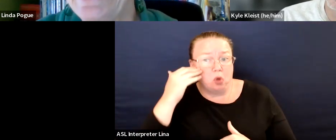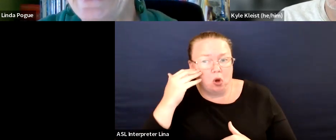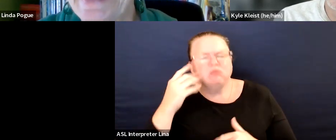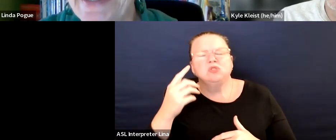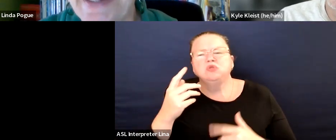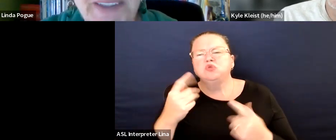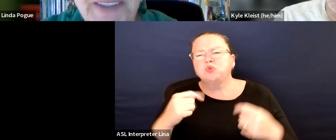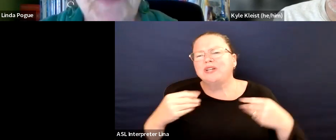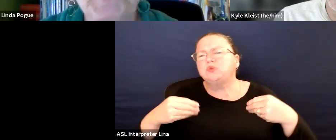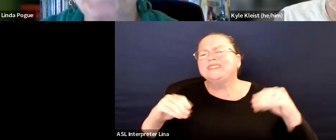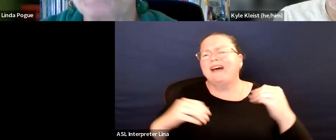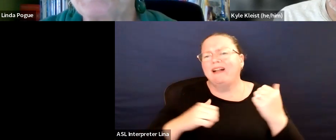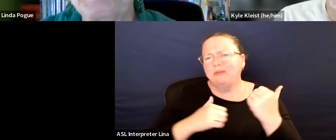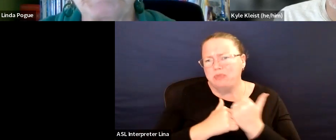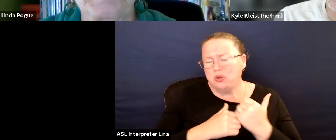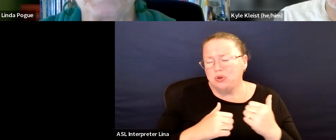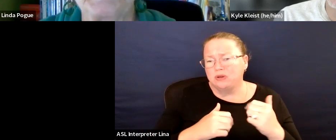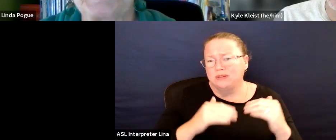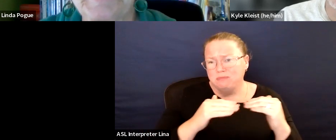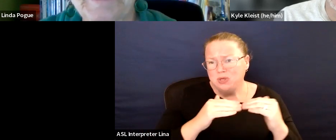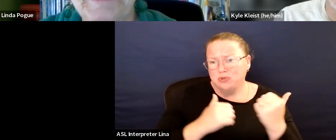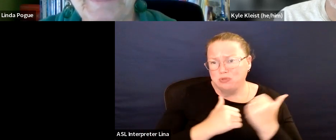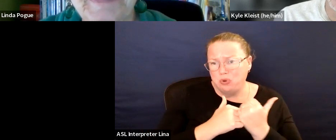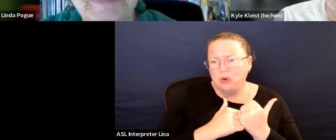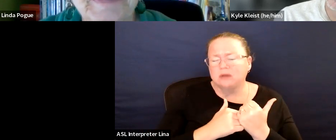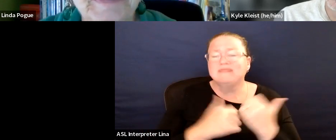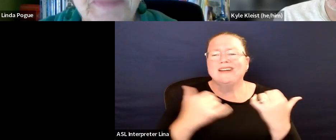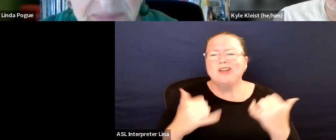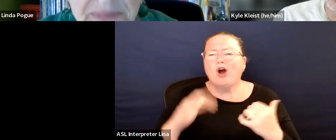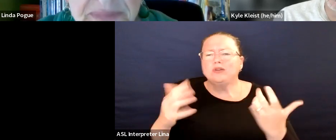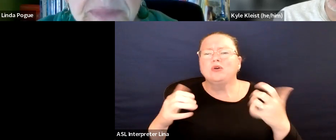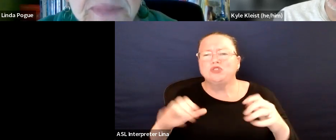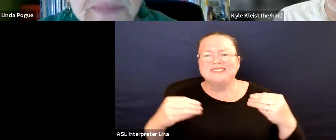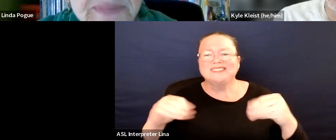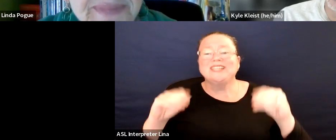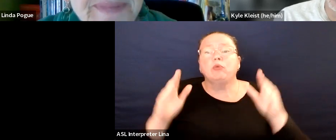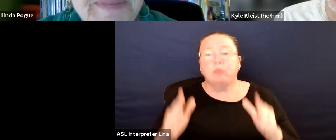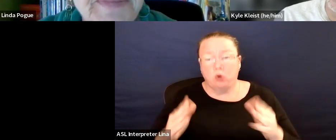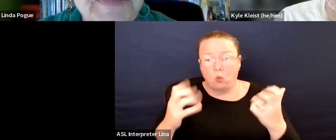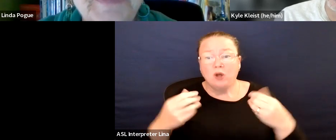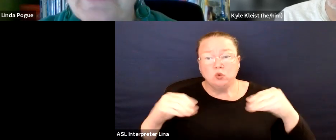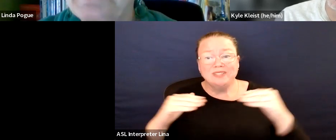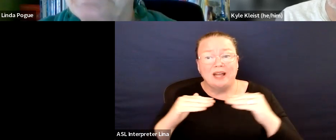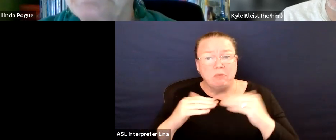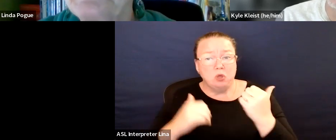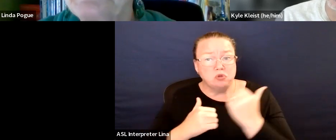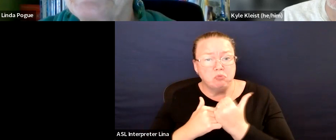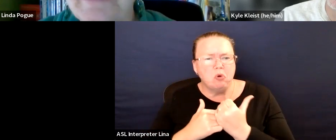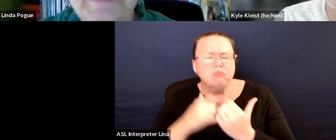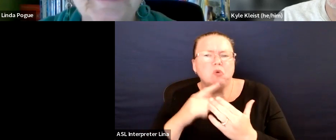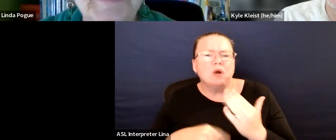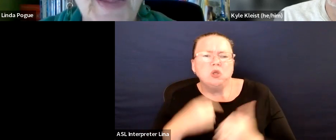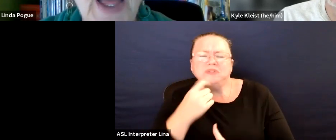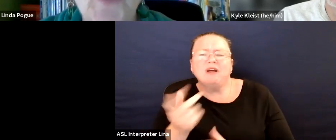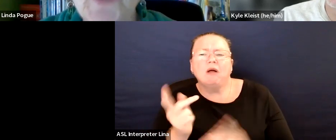people. Yeah. Yeah. Here's your chance to be a salesman. You want to sell peer support. What do you want to say to